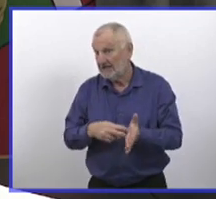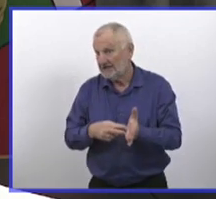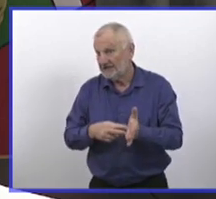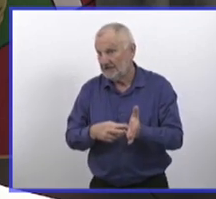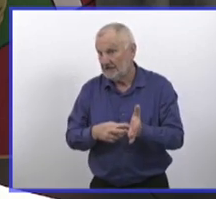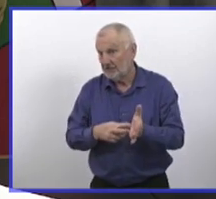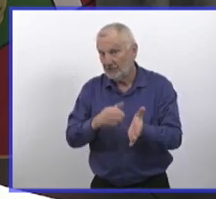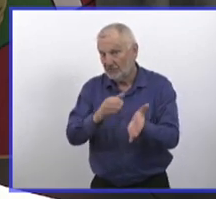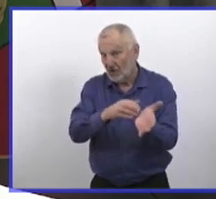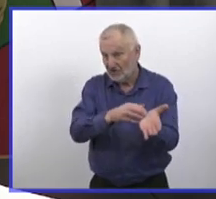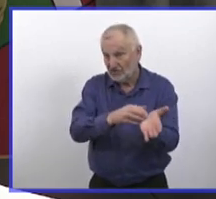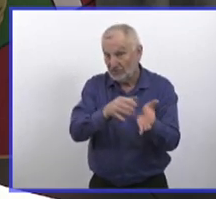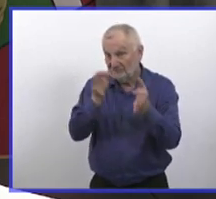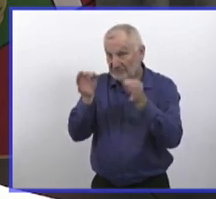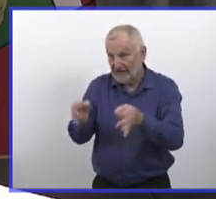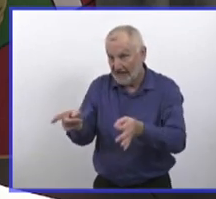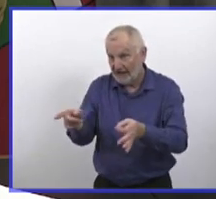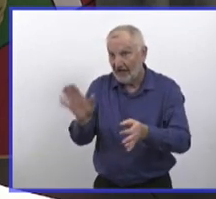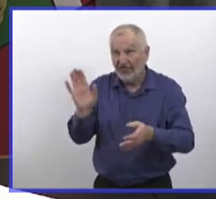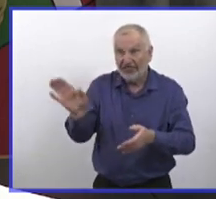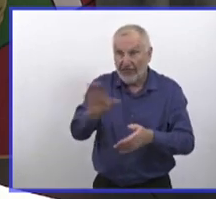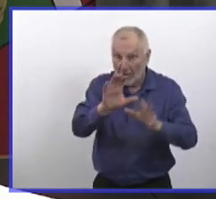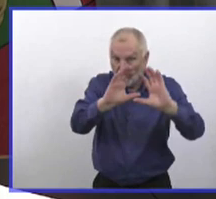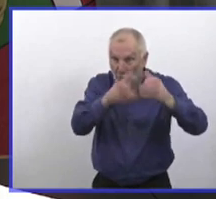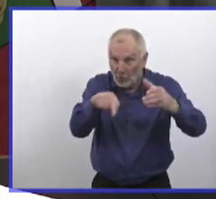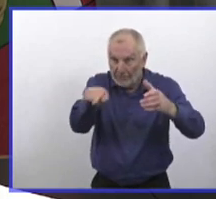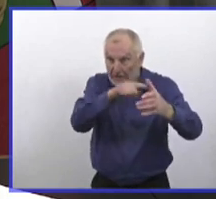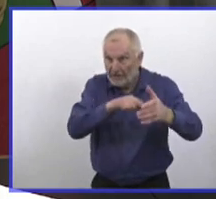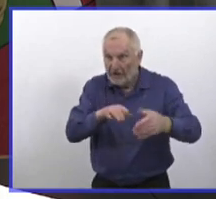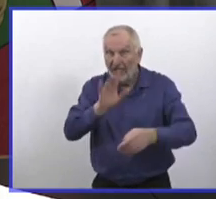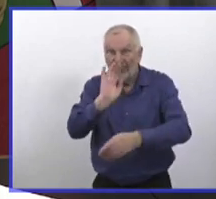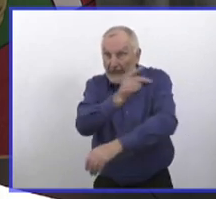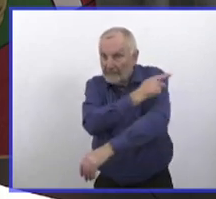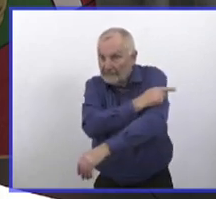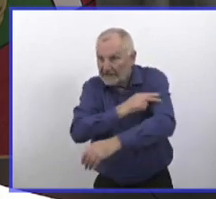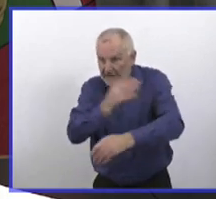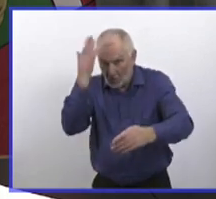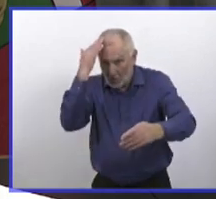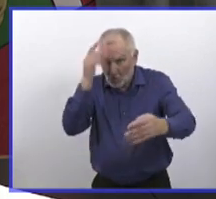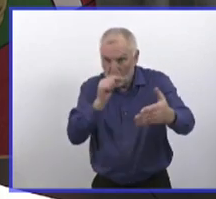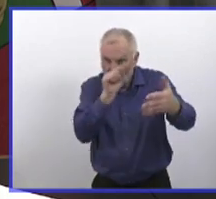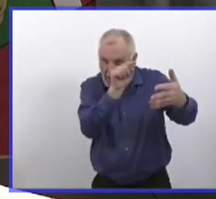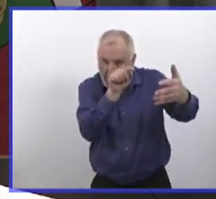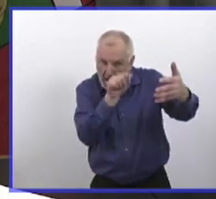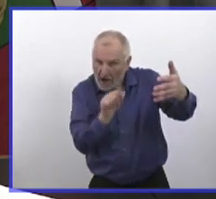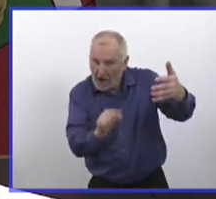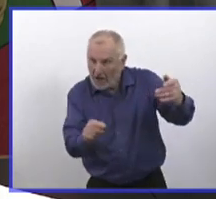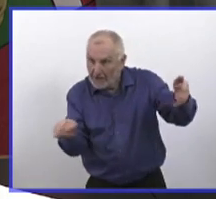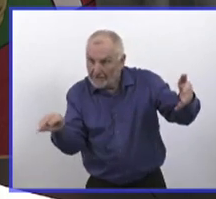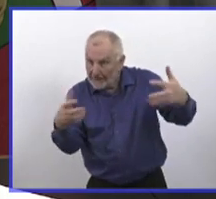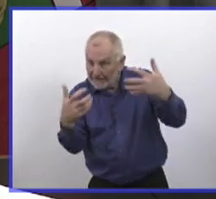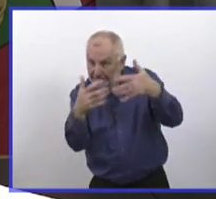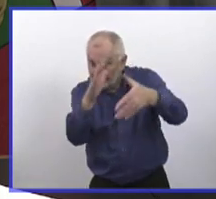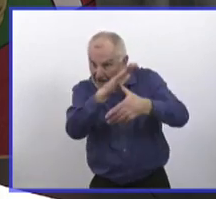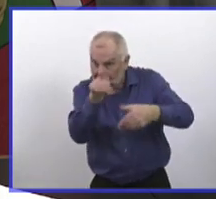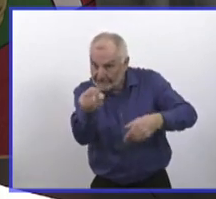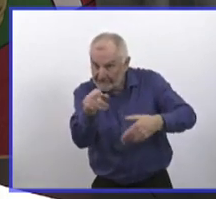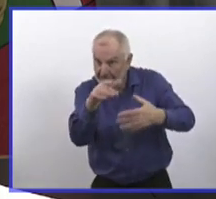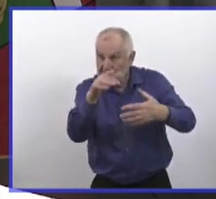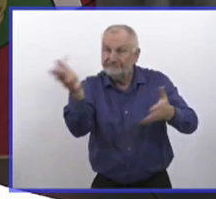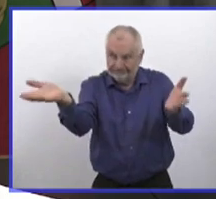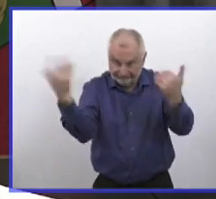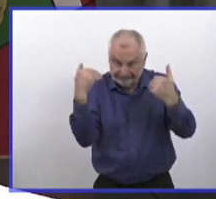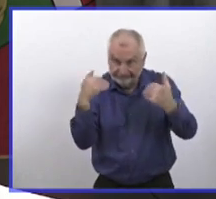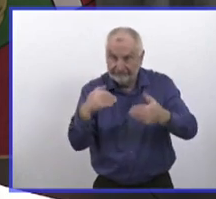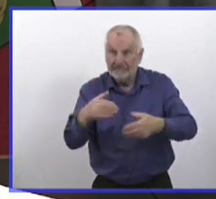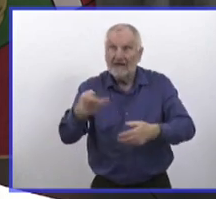community needs. But some of the downsides to any sort of broadly spread out distributed model is that